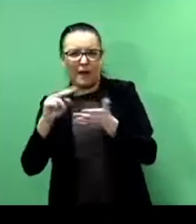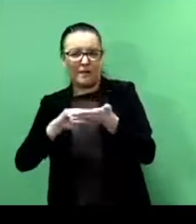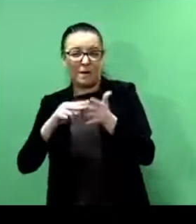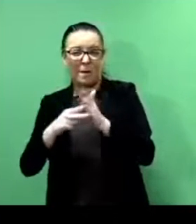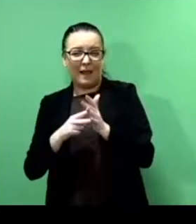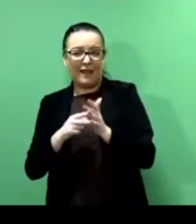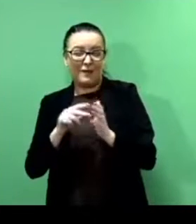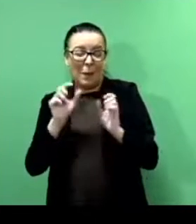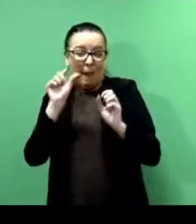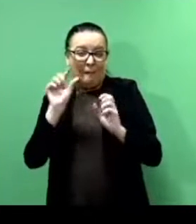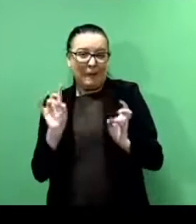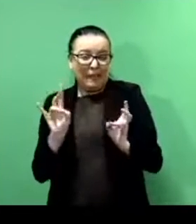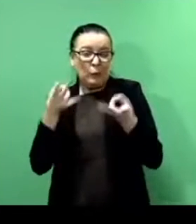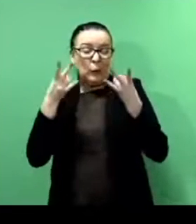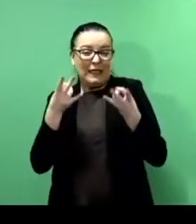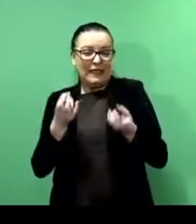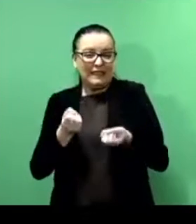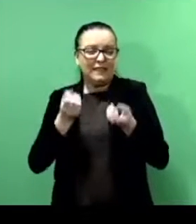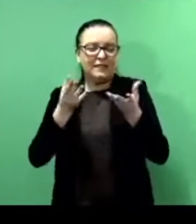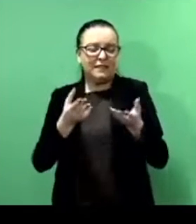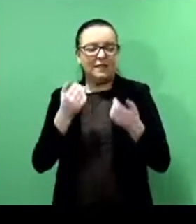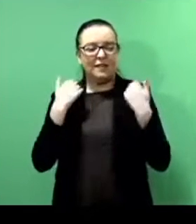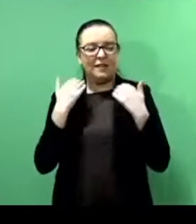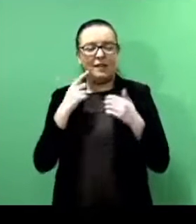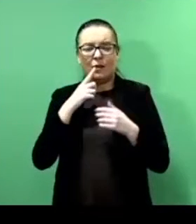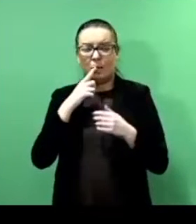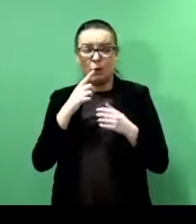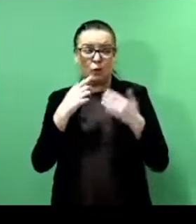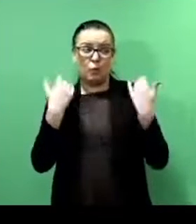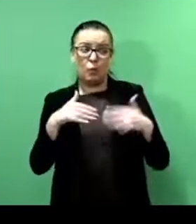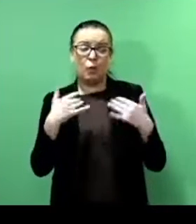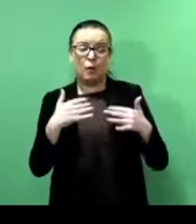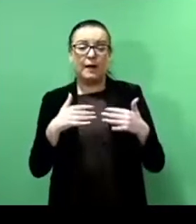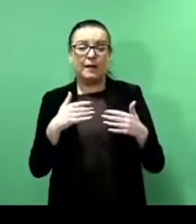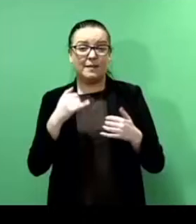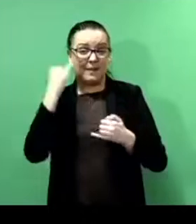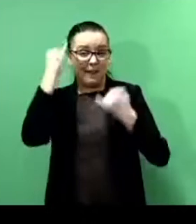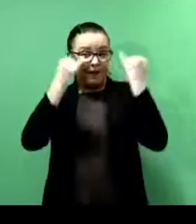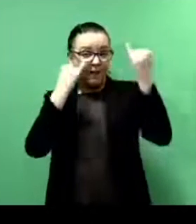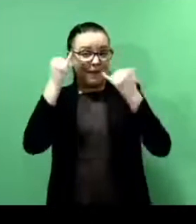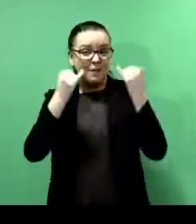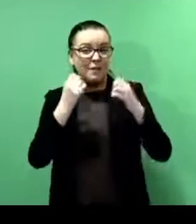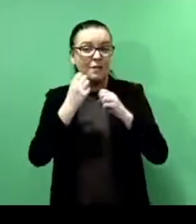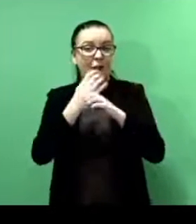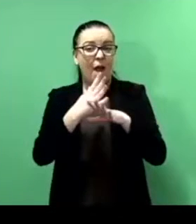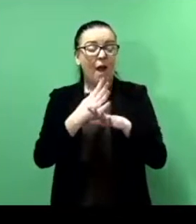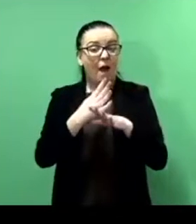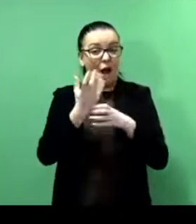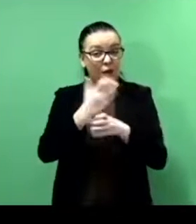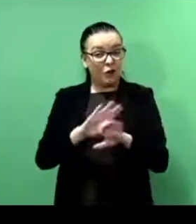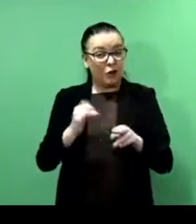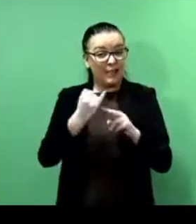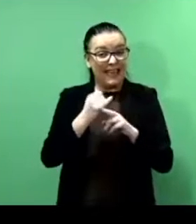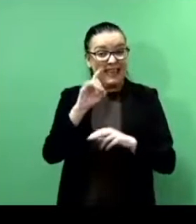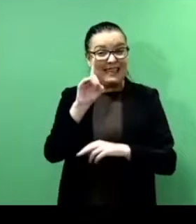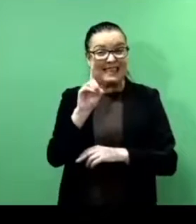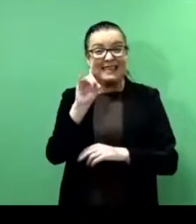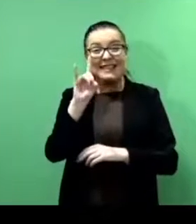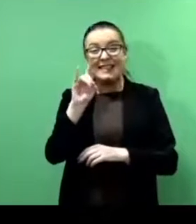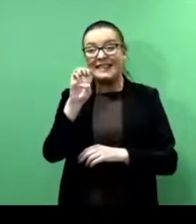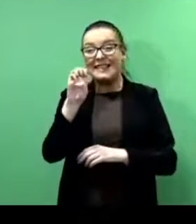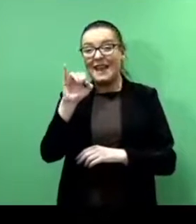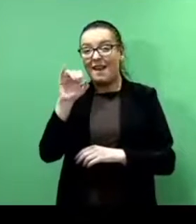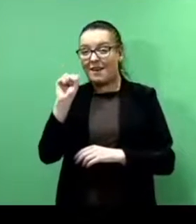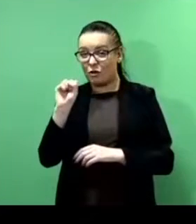quick synopsis of City Connects. It's a brilliant initiative. So it's all the kids in these GESH schools that are part of the pilot project. What makes